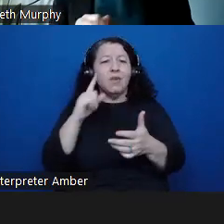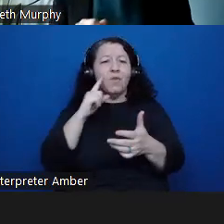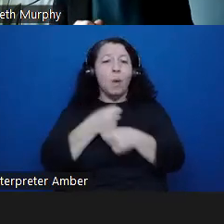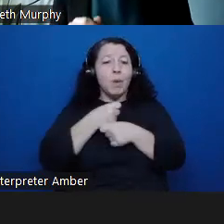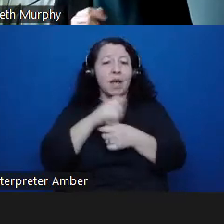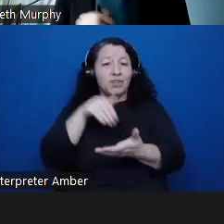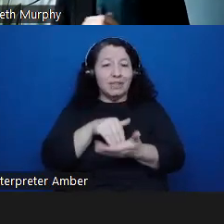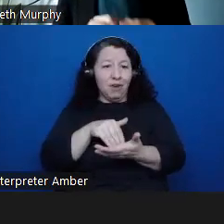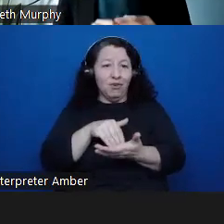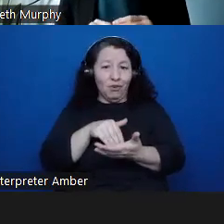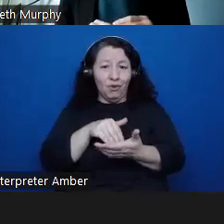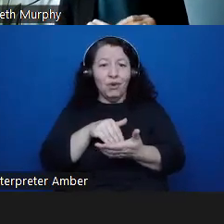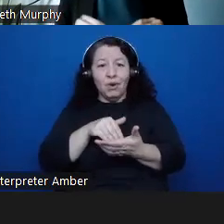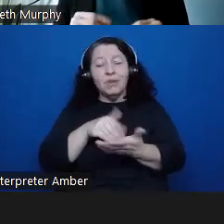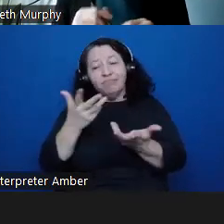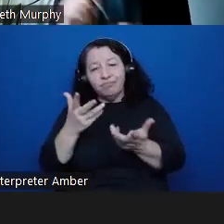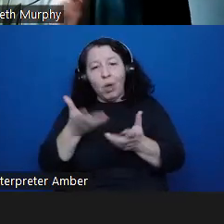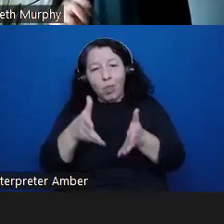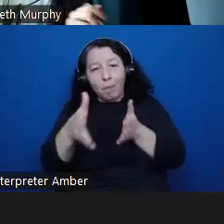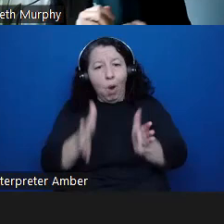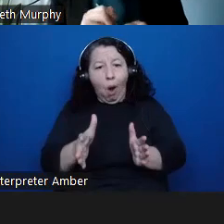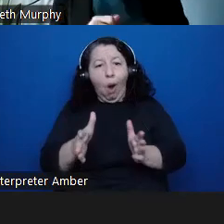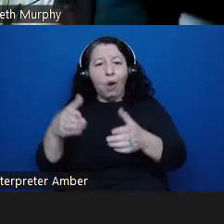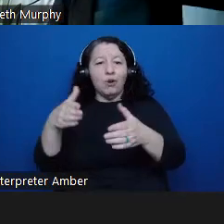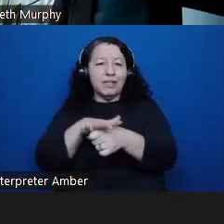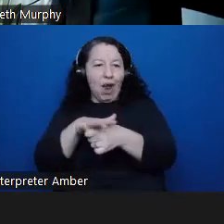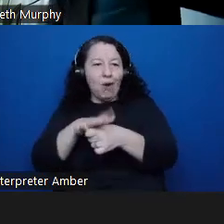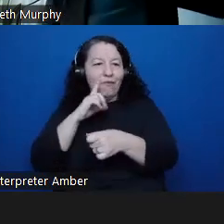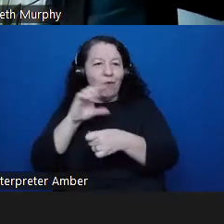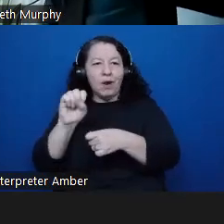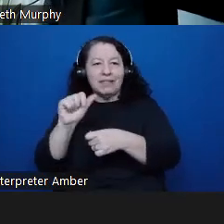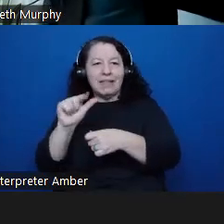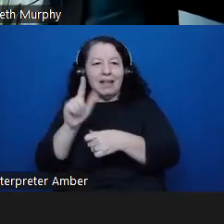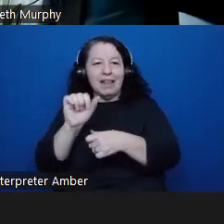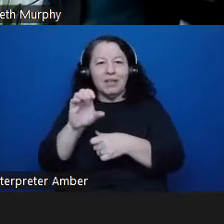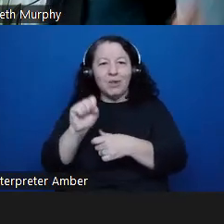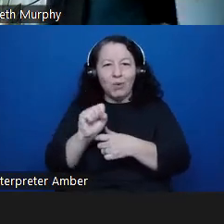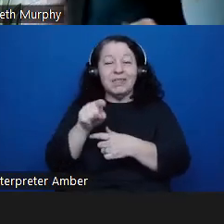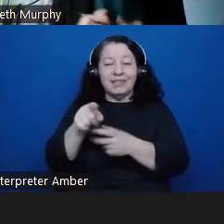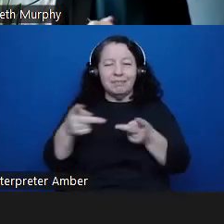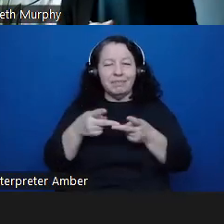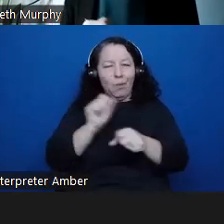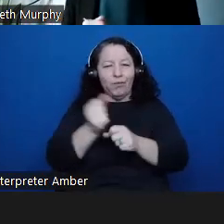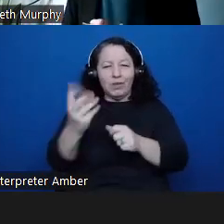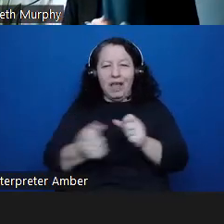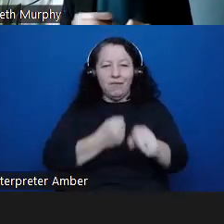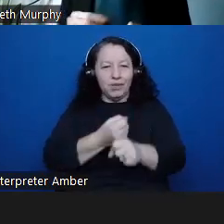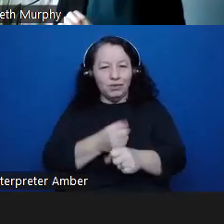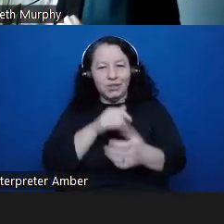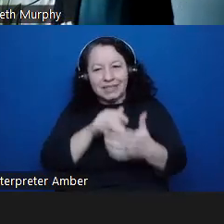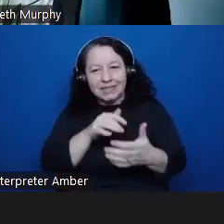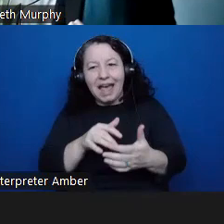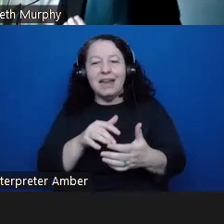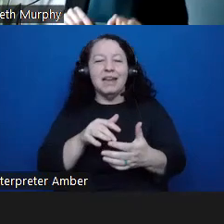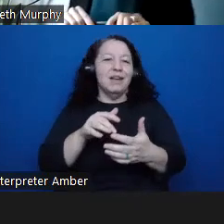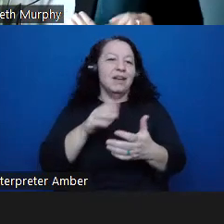so-called Potter's Quarter of Sagalasus. This is a site where I worked for several years studying the pottery workshops and material culture of potters with